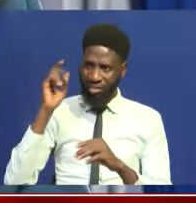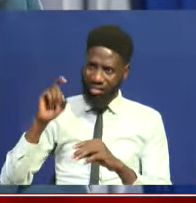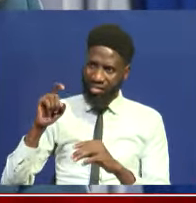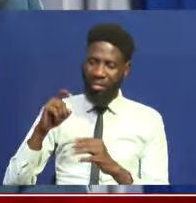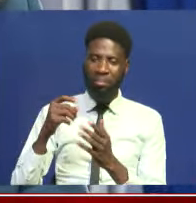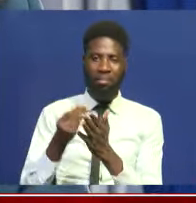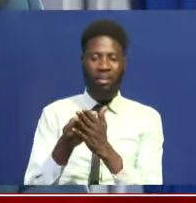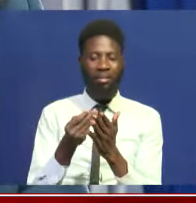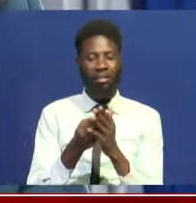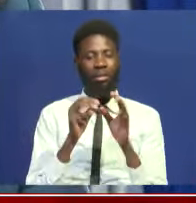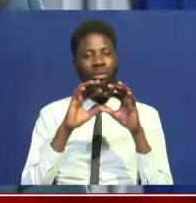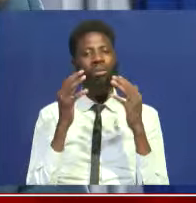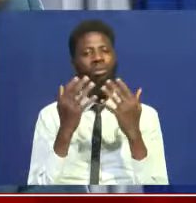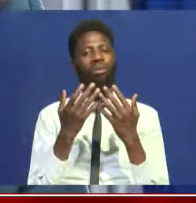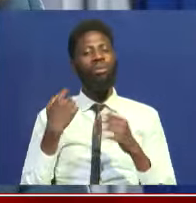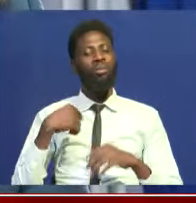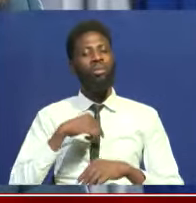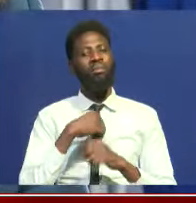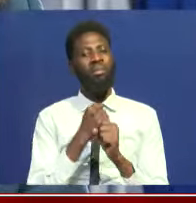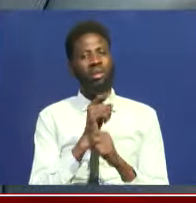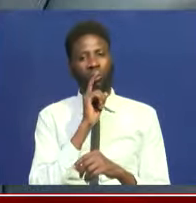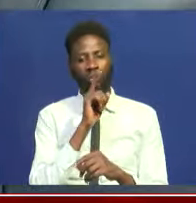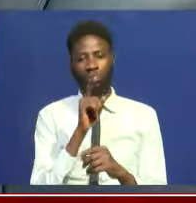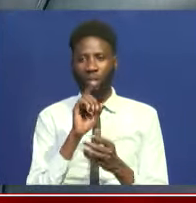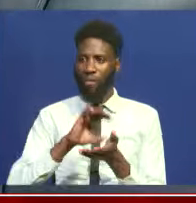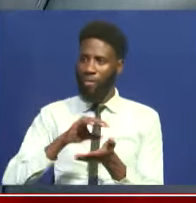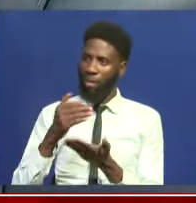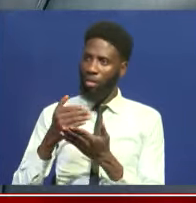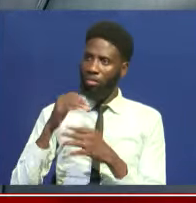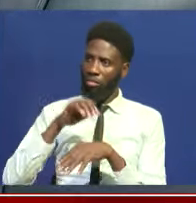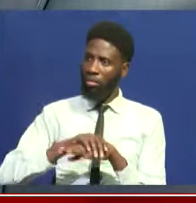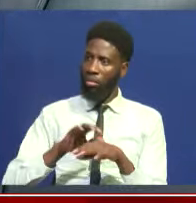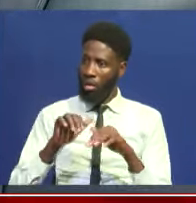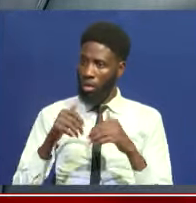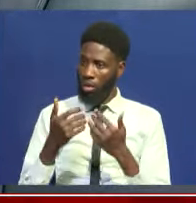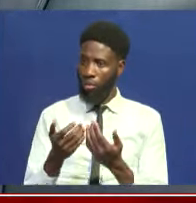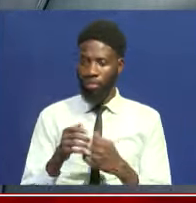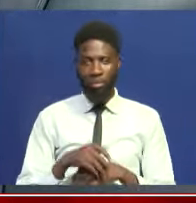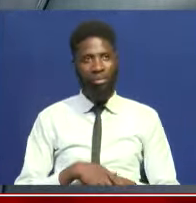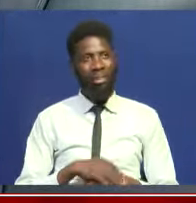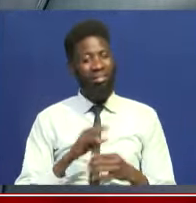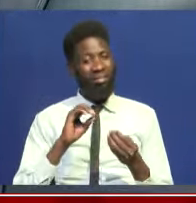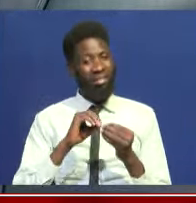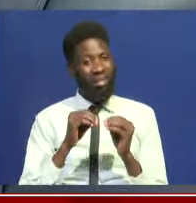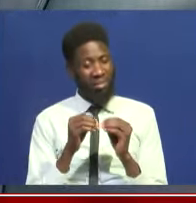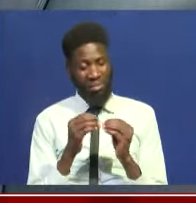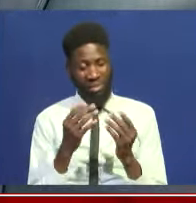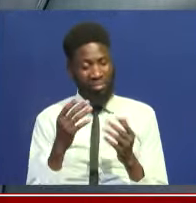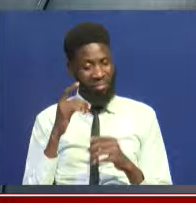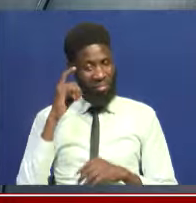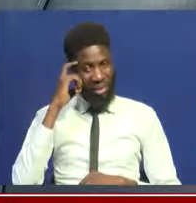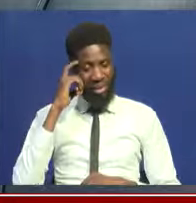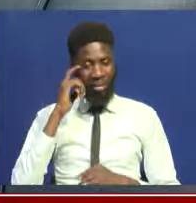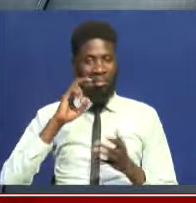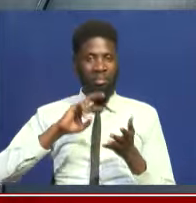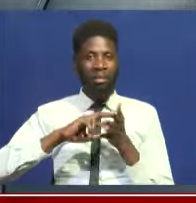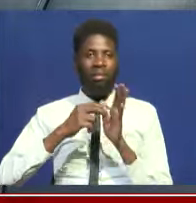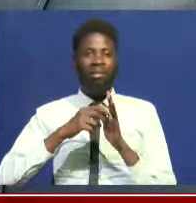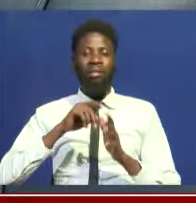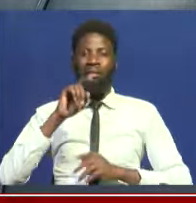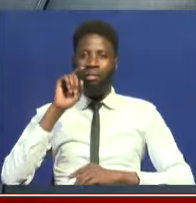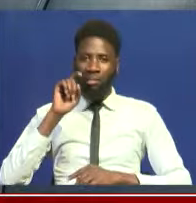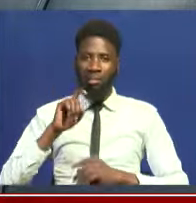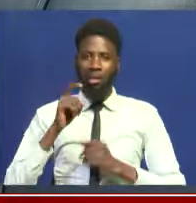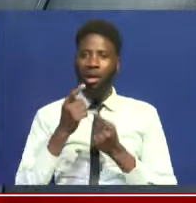So how do we ensure that we are attracting these funds? Those numbers are big. It obviously implies that you're going to need all hands